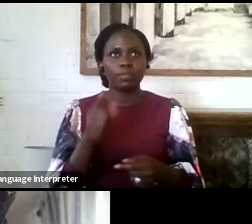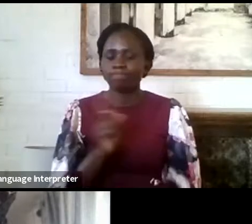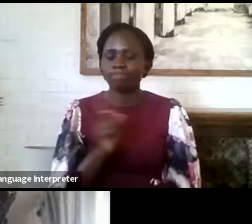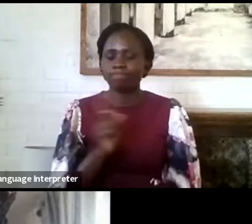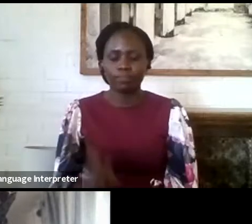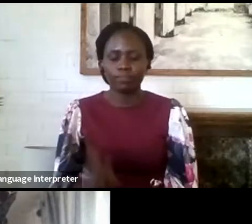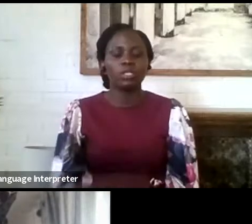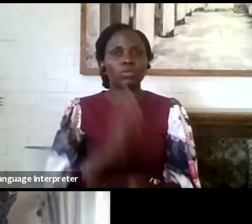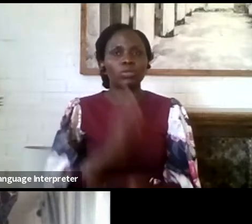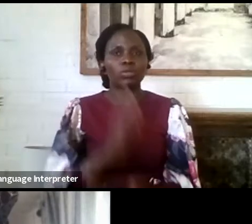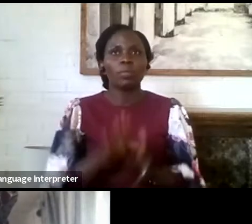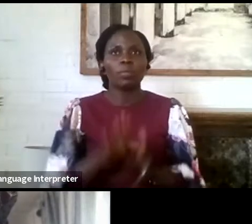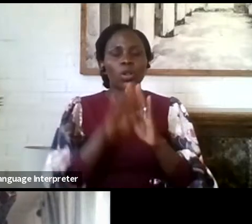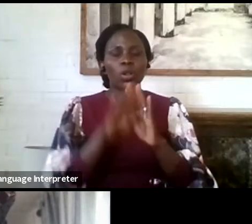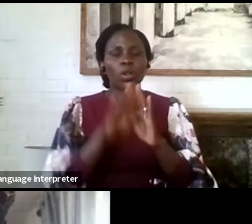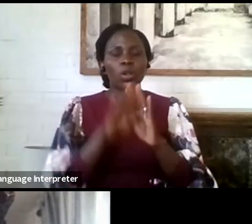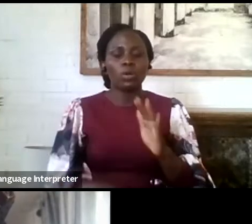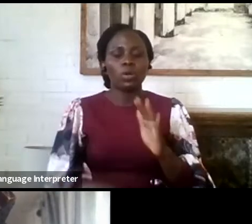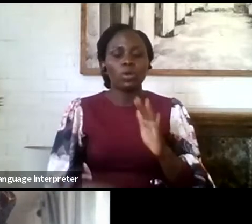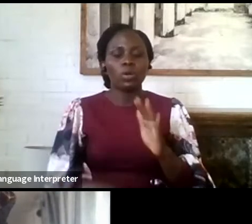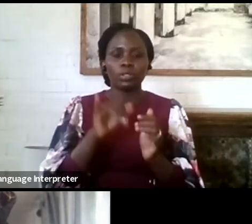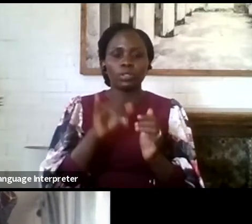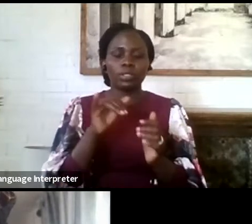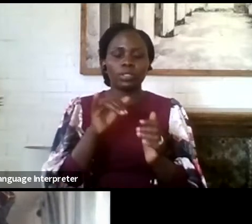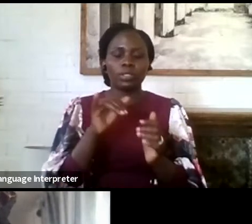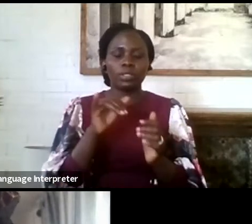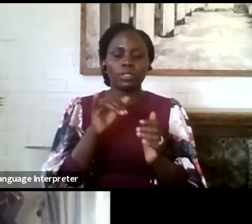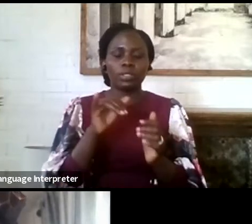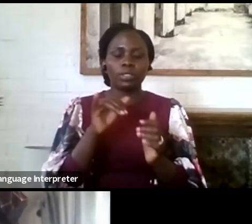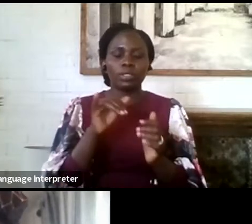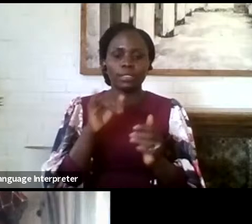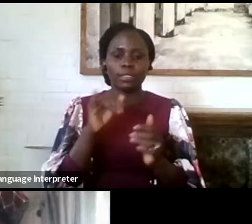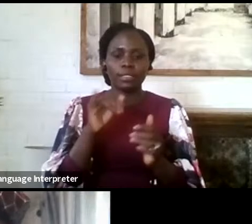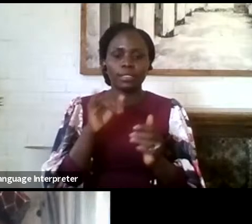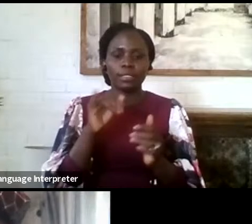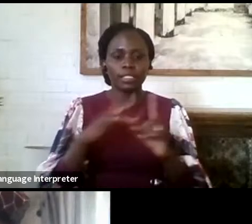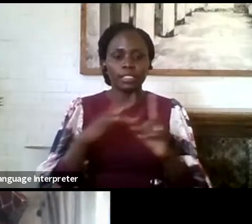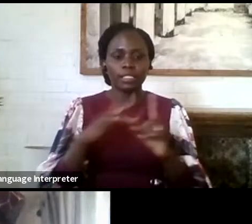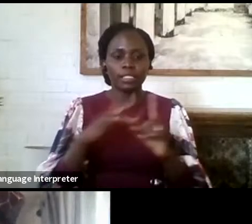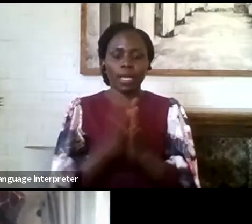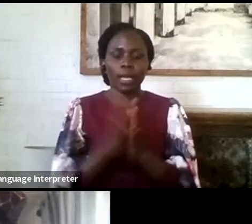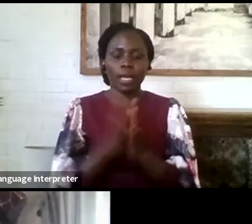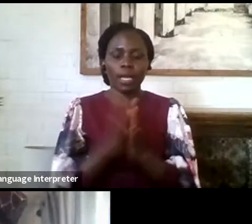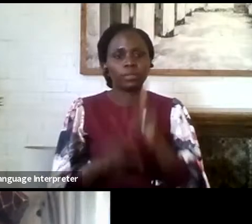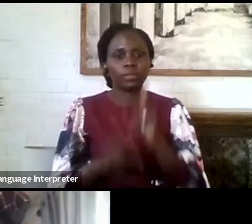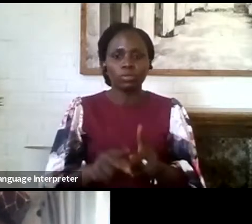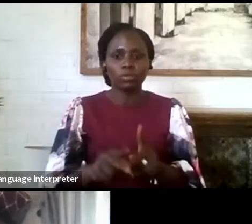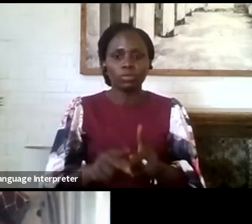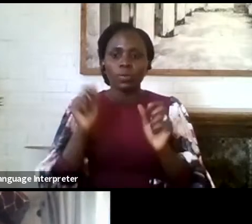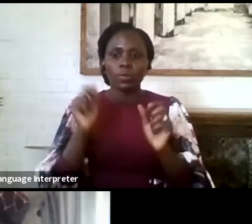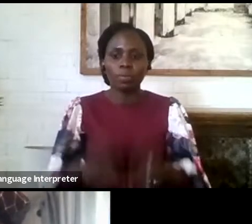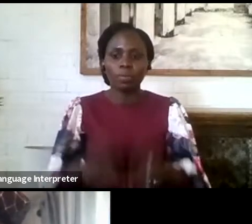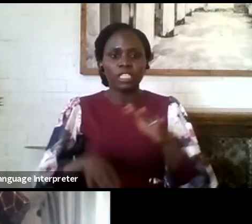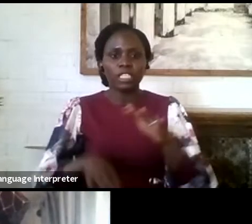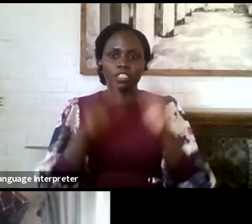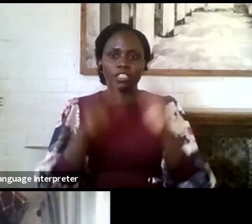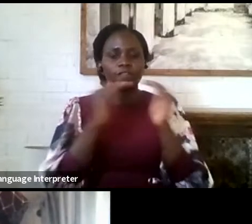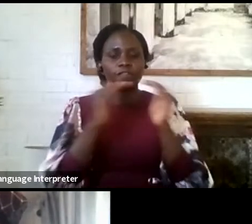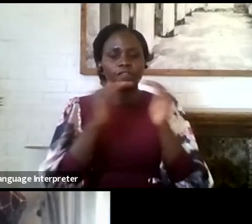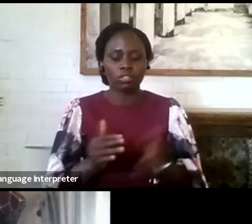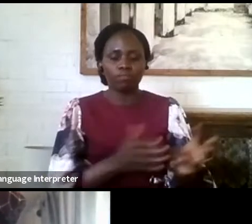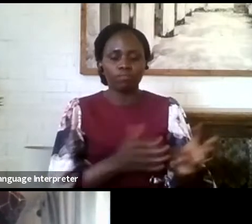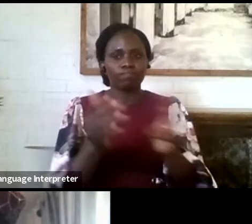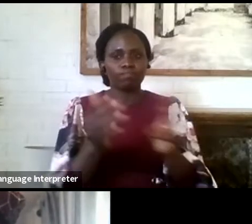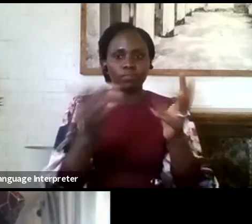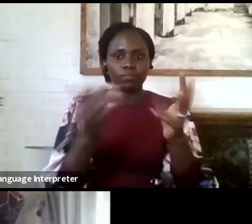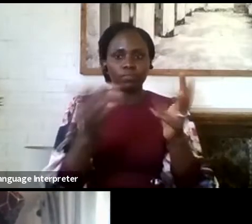participation, there is the need to expand basic infrastructure or foundational infrastructure, such as internet, electricity, as well